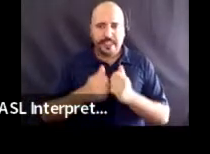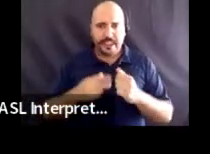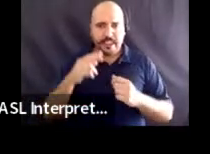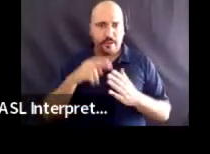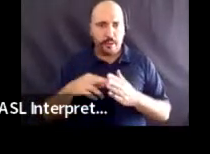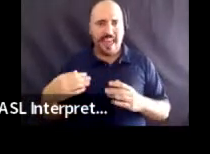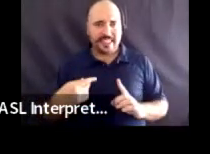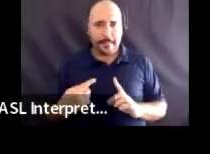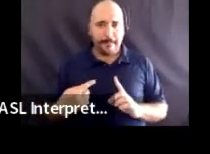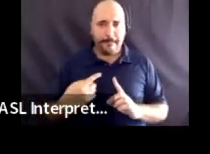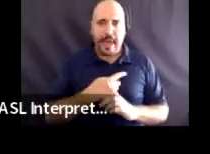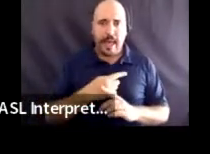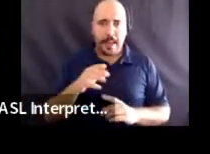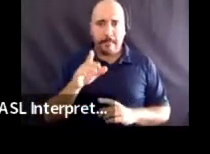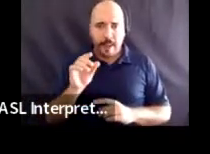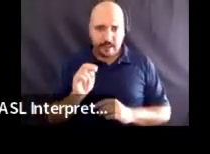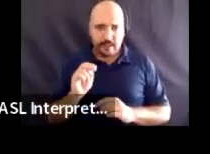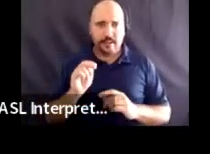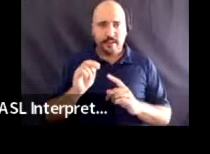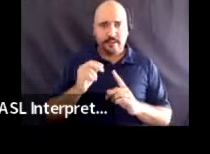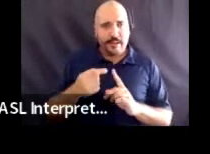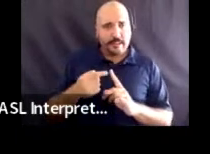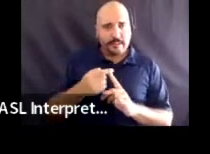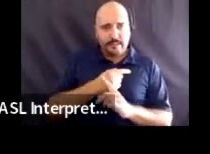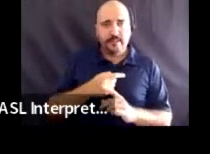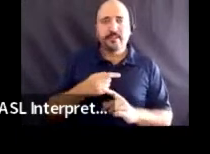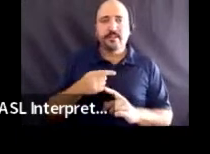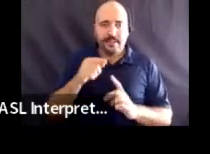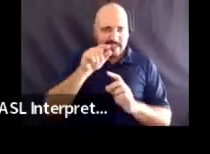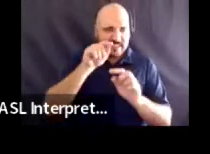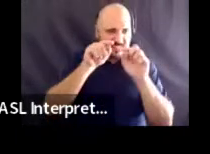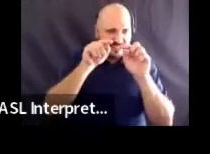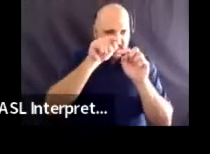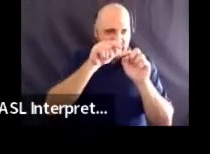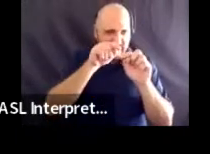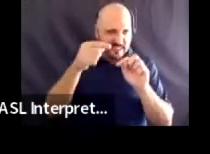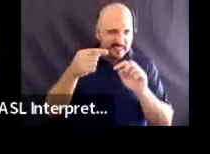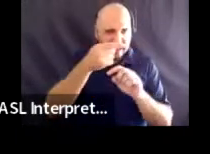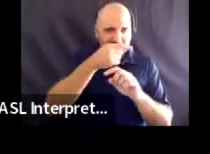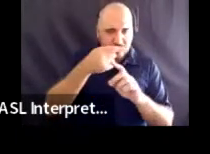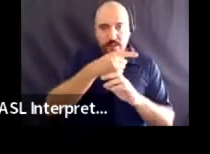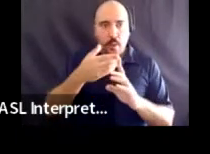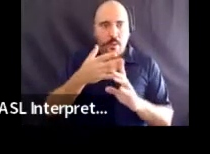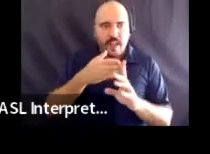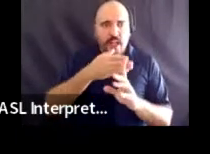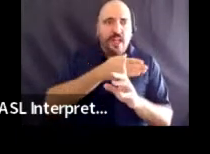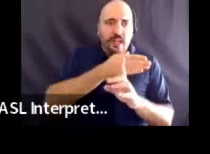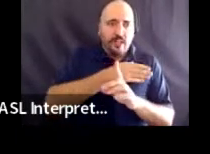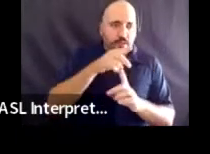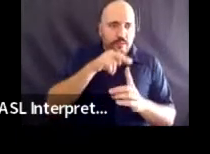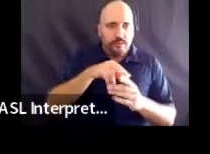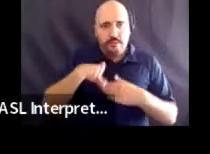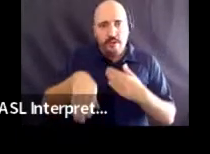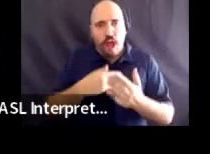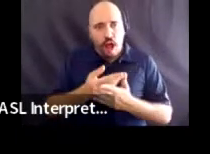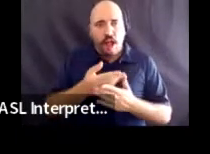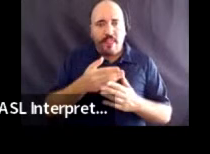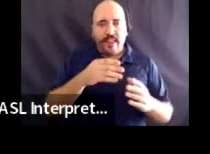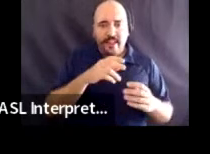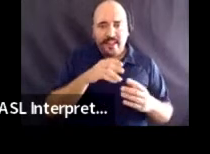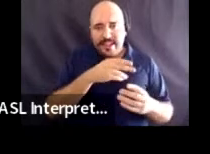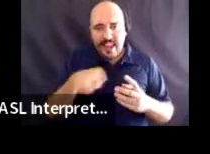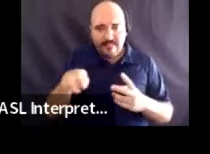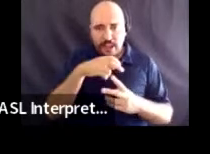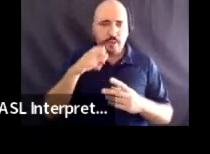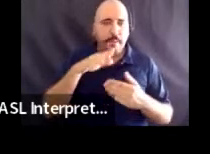that returns you to the previous up-chain view from which you came, so that all the navigation becomes consistent and